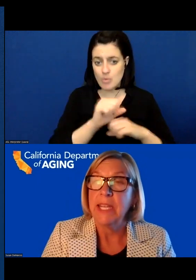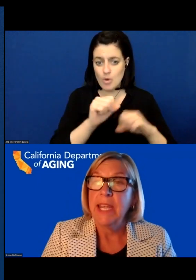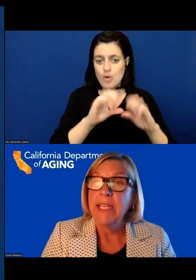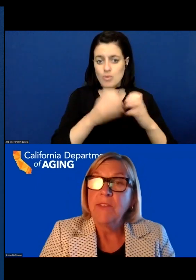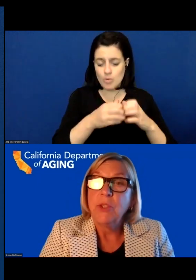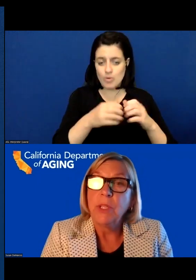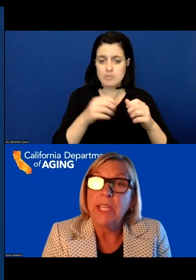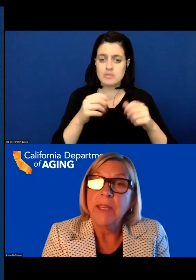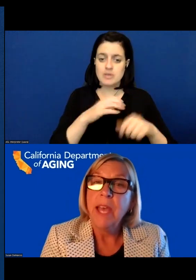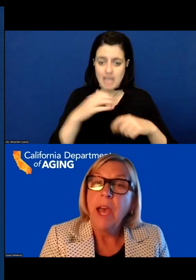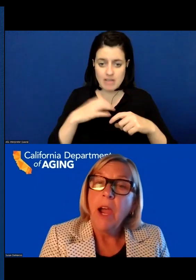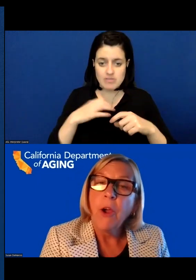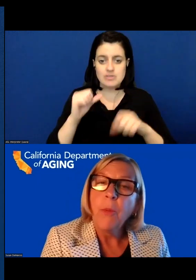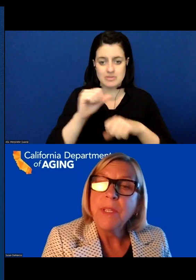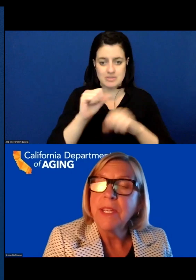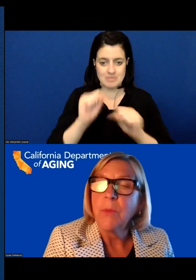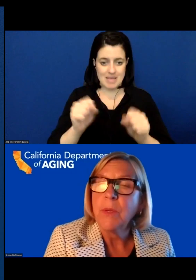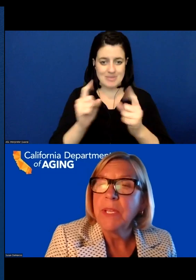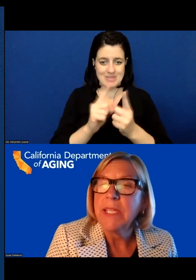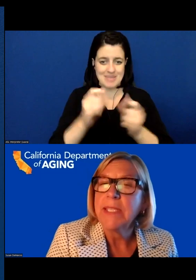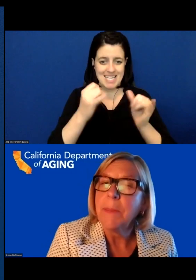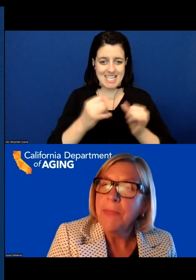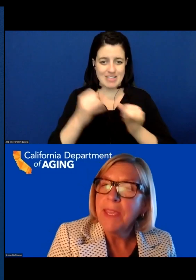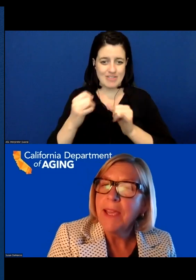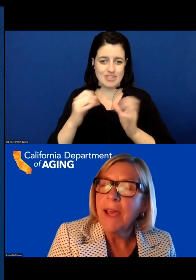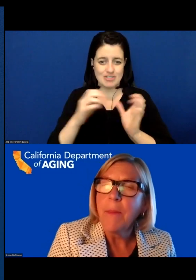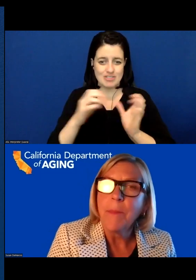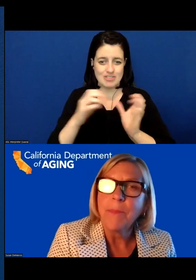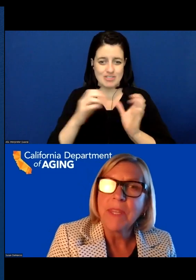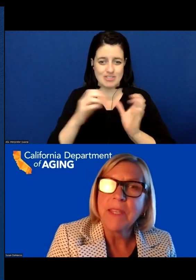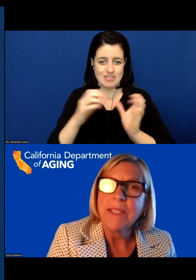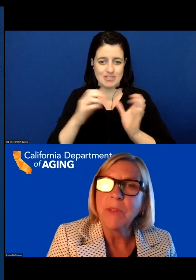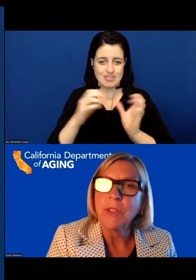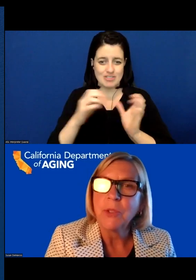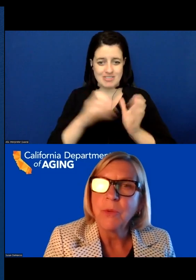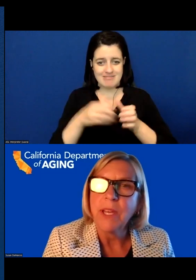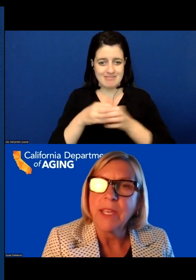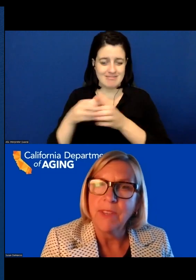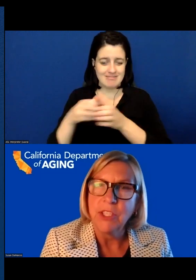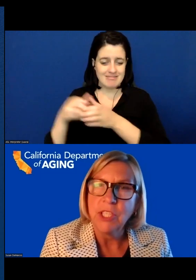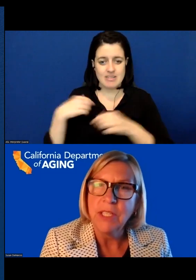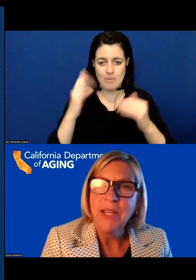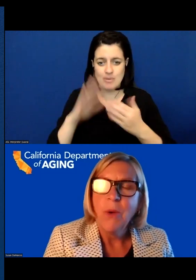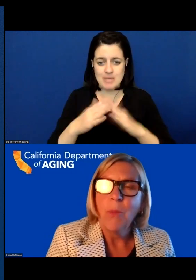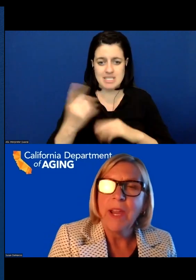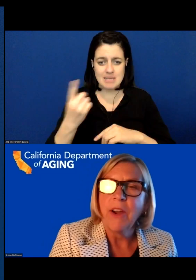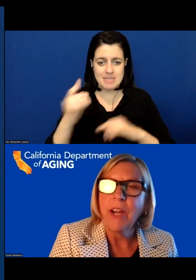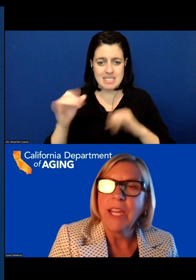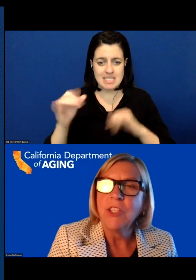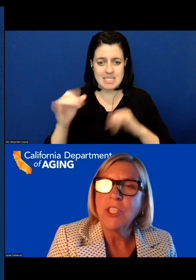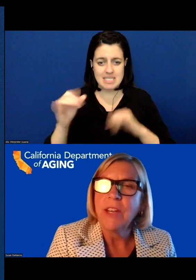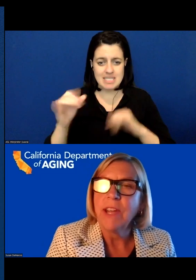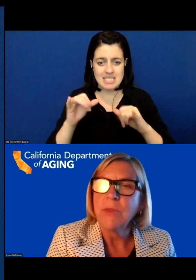meet individually. Our hope is that it would be something similar to a convention